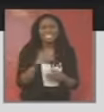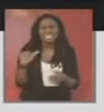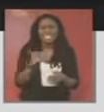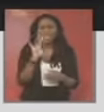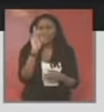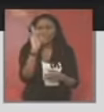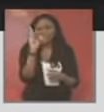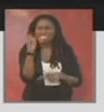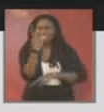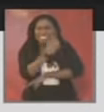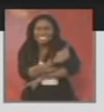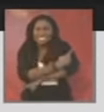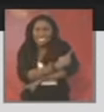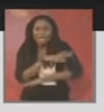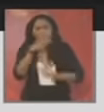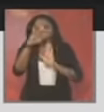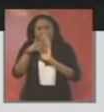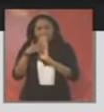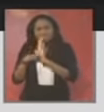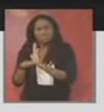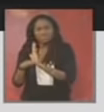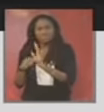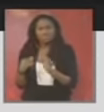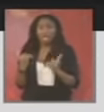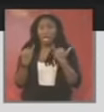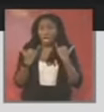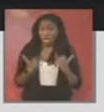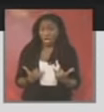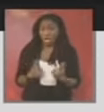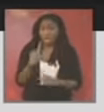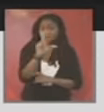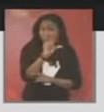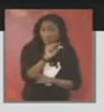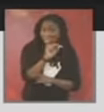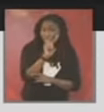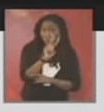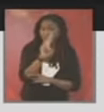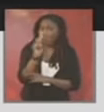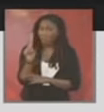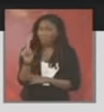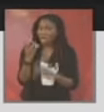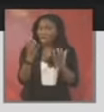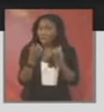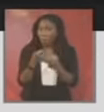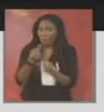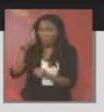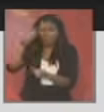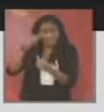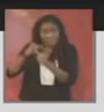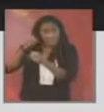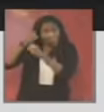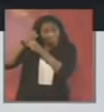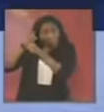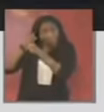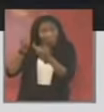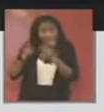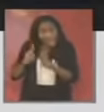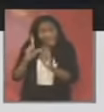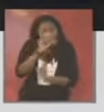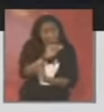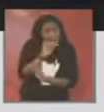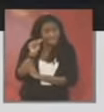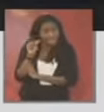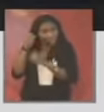average. Now, as we move into 2021, what we're going to do is keep some of this background data as context. Next slide. We're going to grey